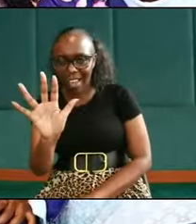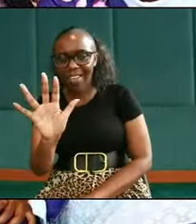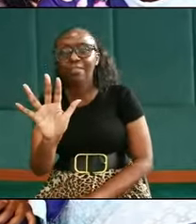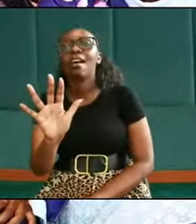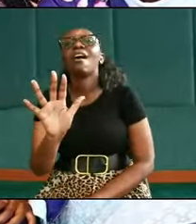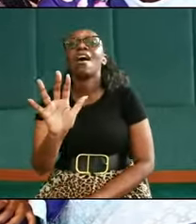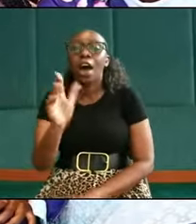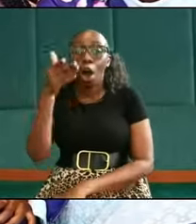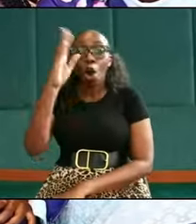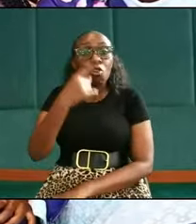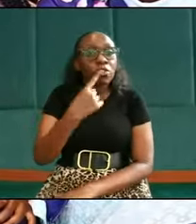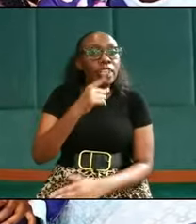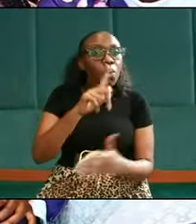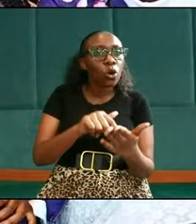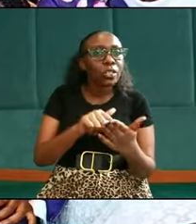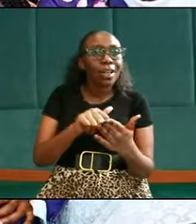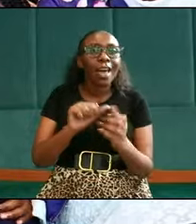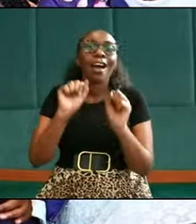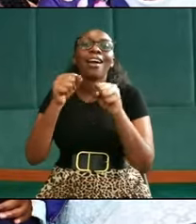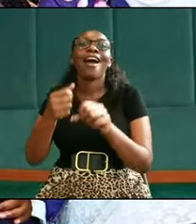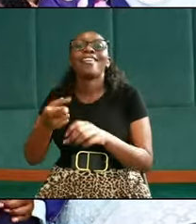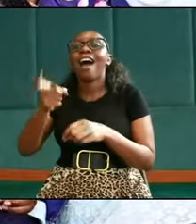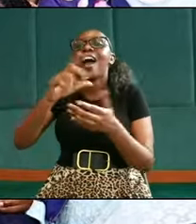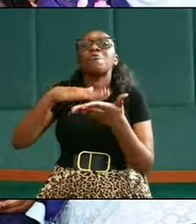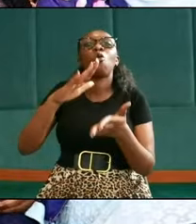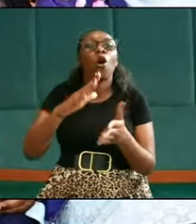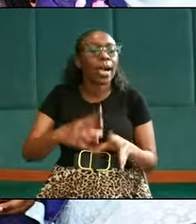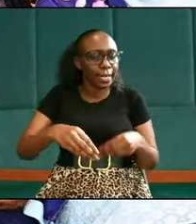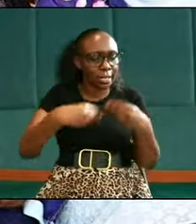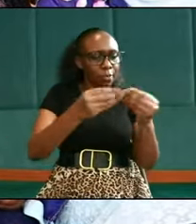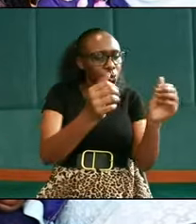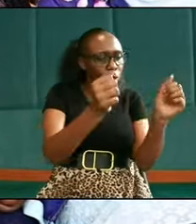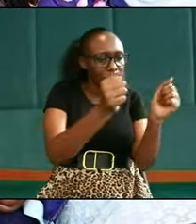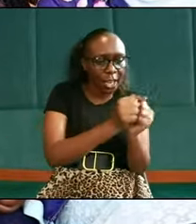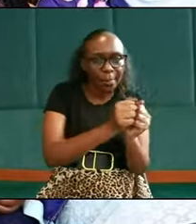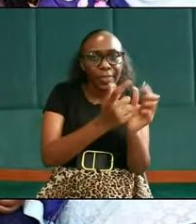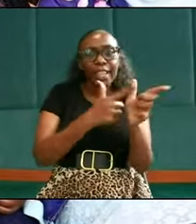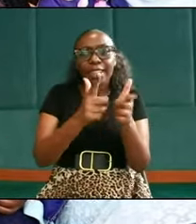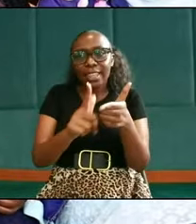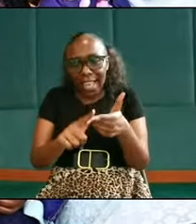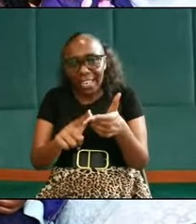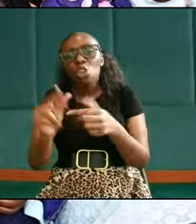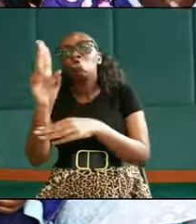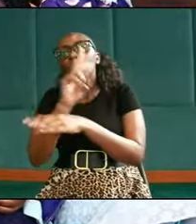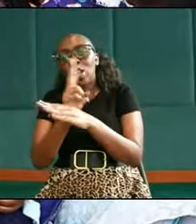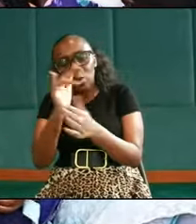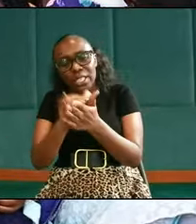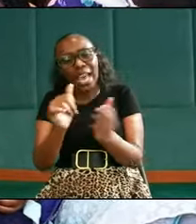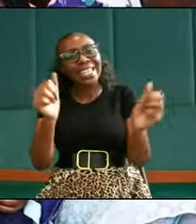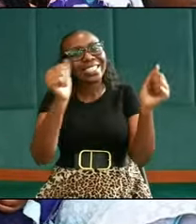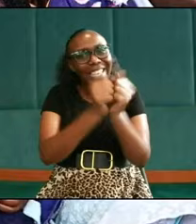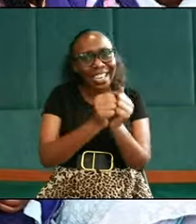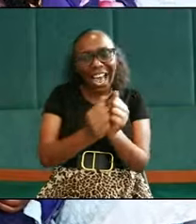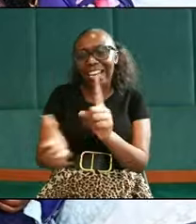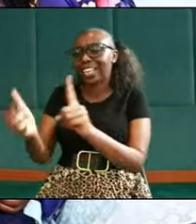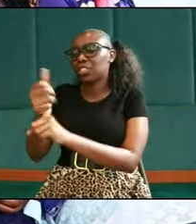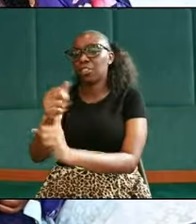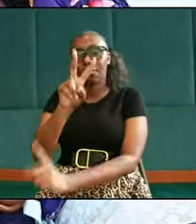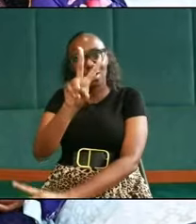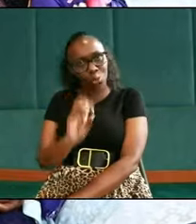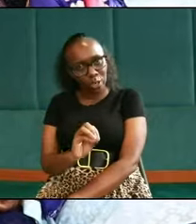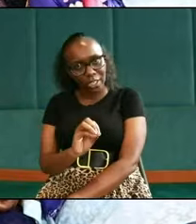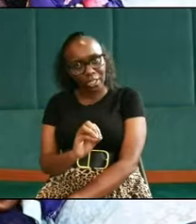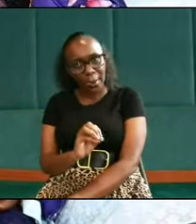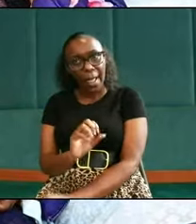can now entrust 10 in our hands, because he knows that as little children, we will use the 10 to get 20. He will